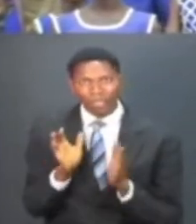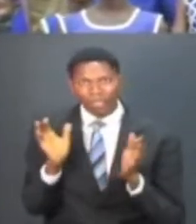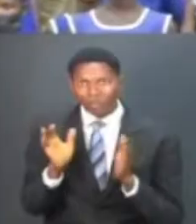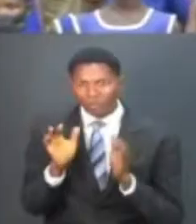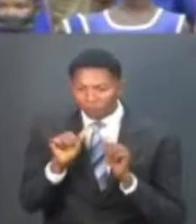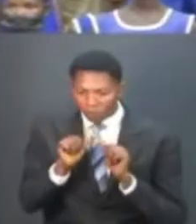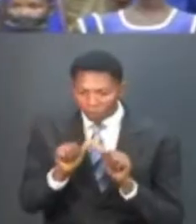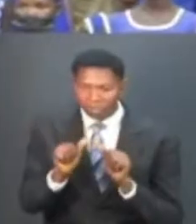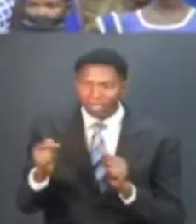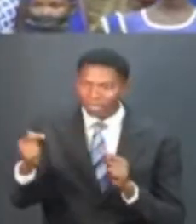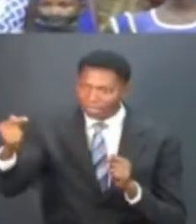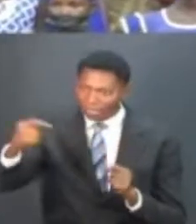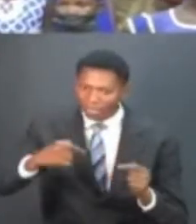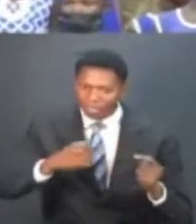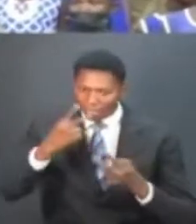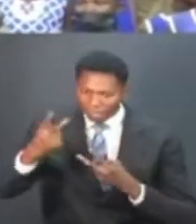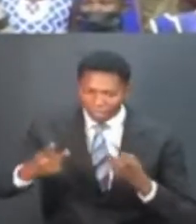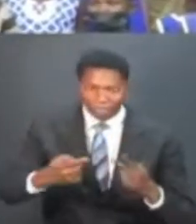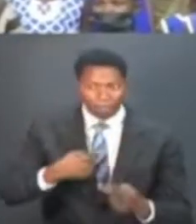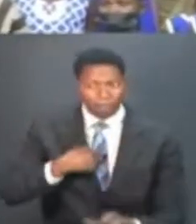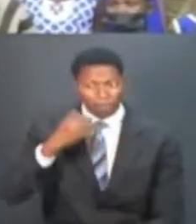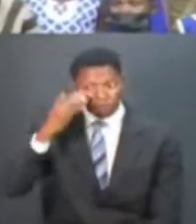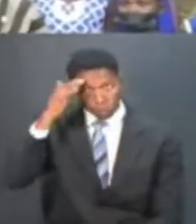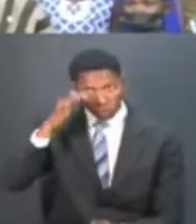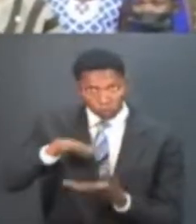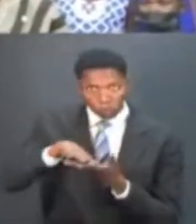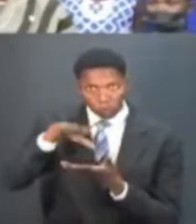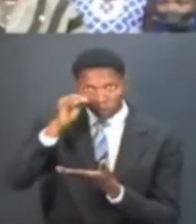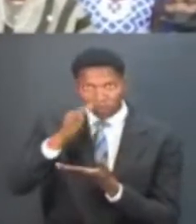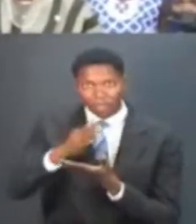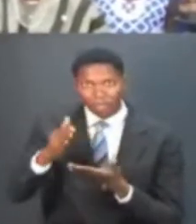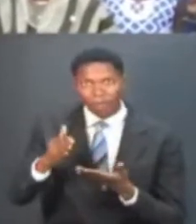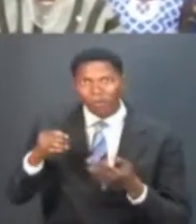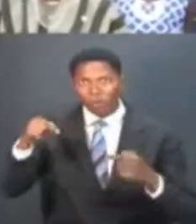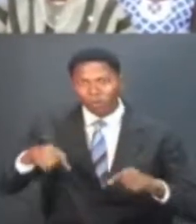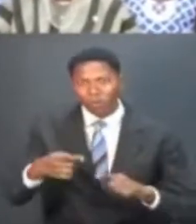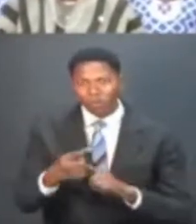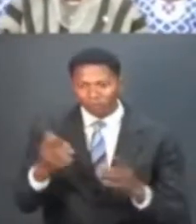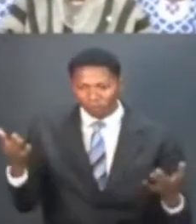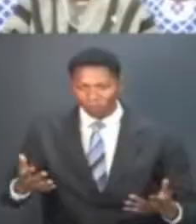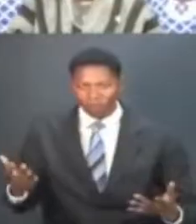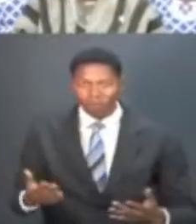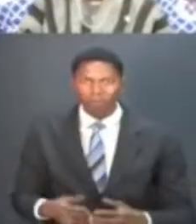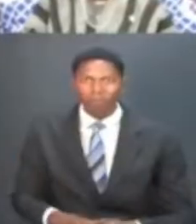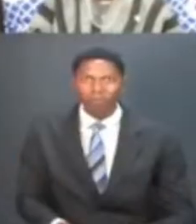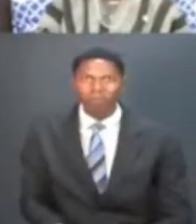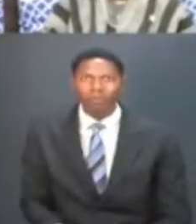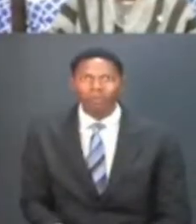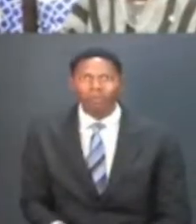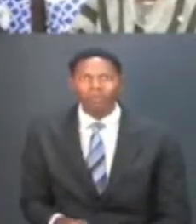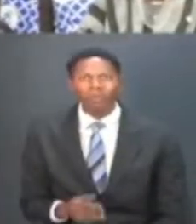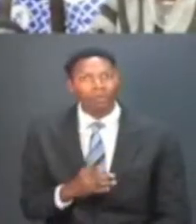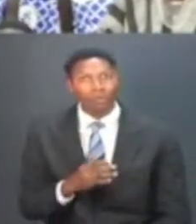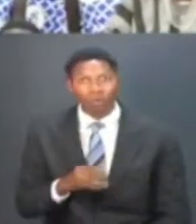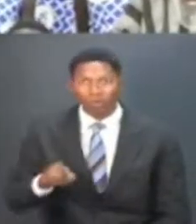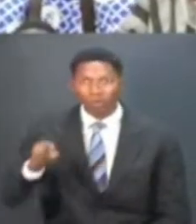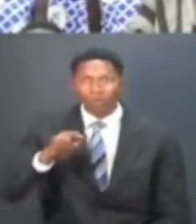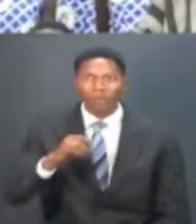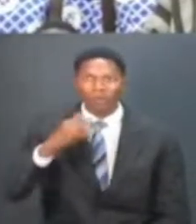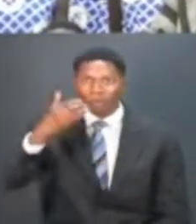coming. I hope they will learn something today from this house. So please, you are